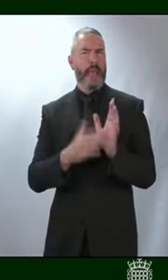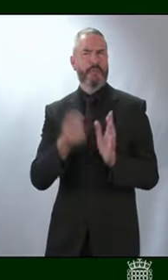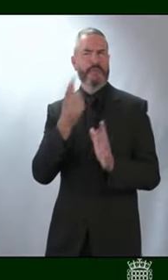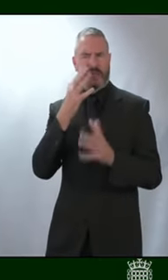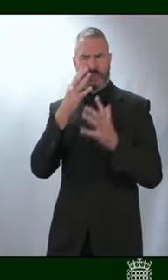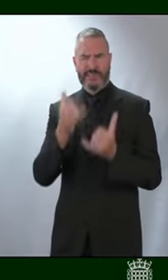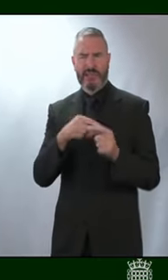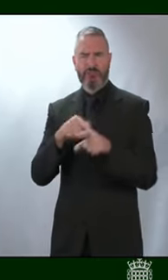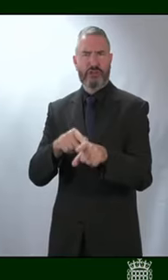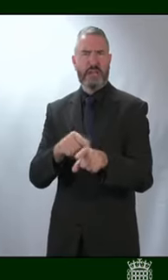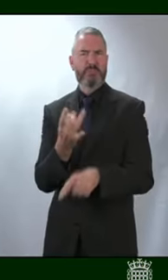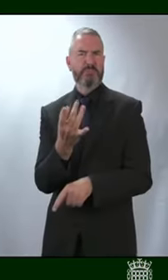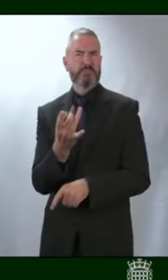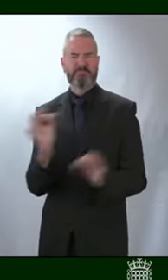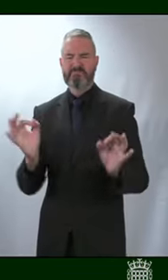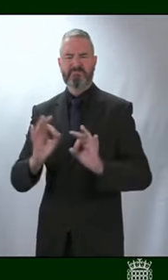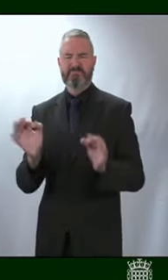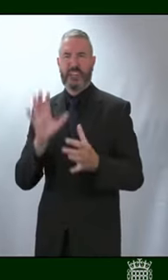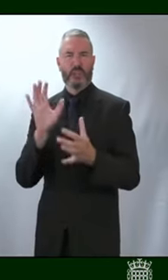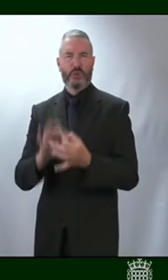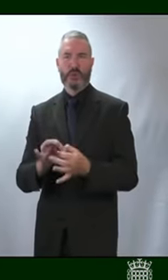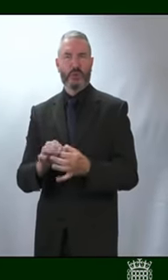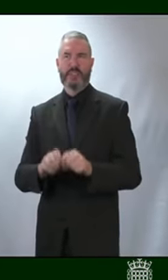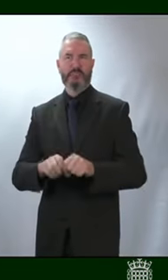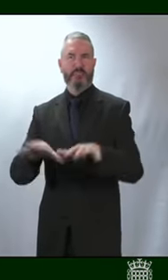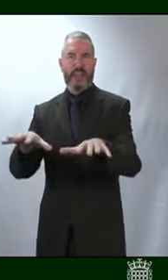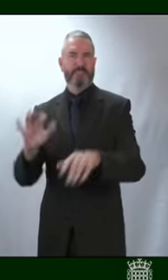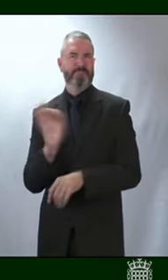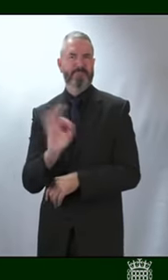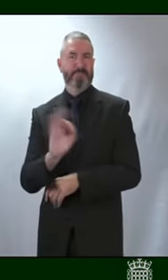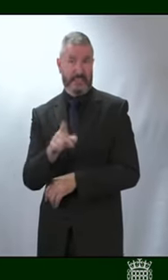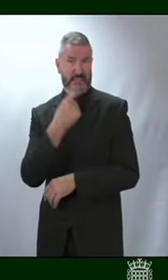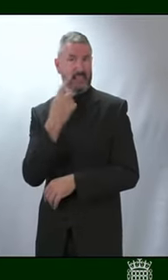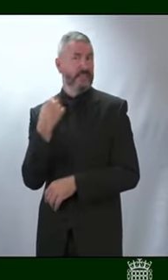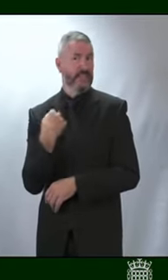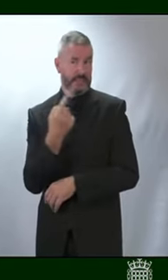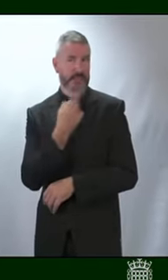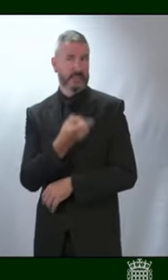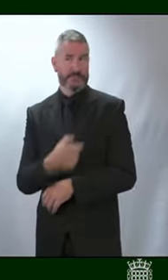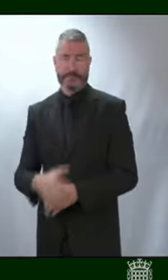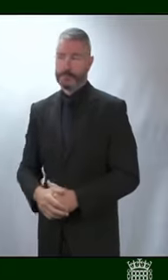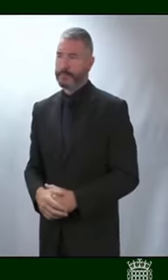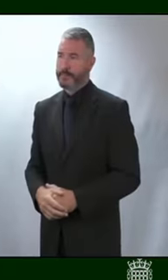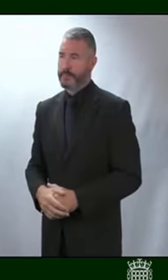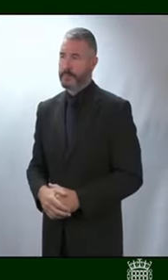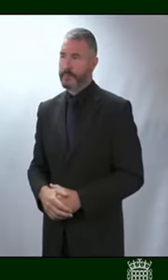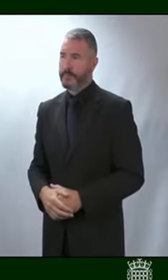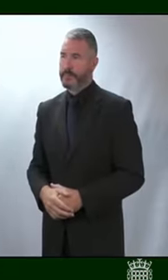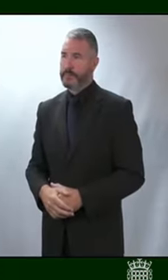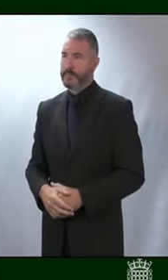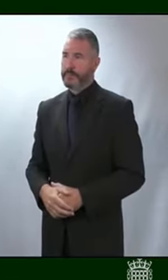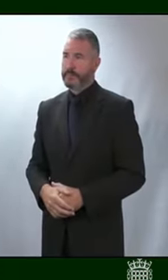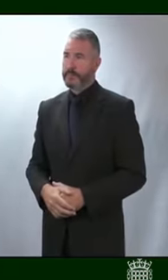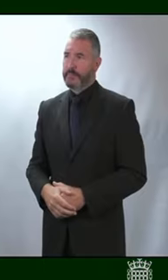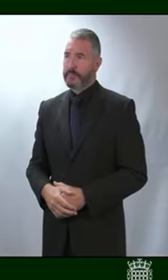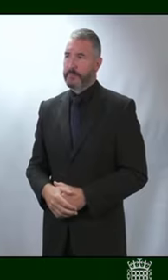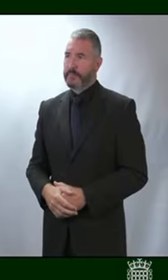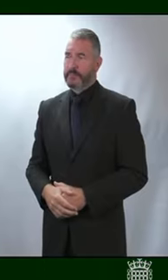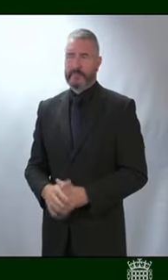tracing had very little or nothing to do with the spread or transmission of the disease? Mr. Speaker,